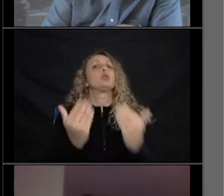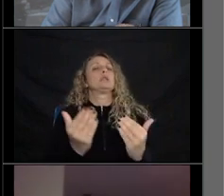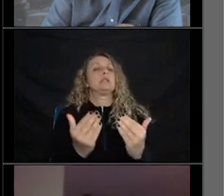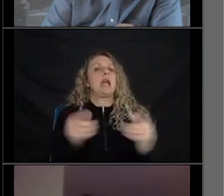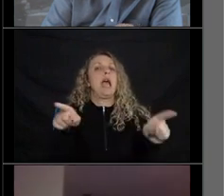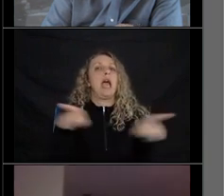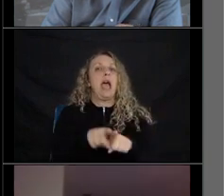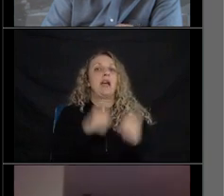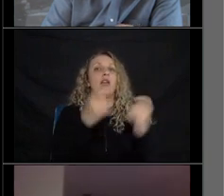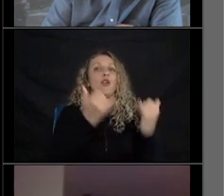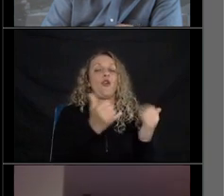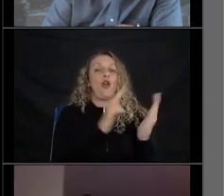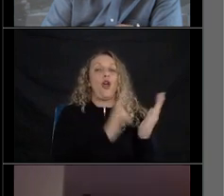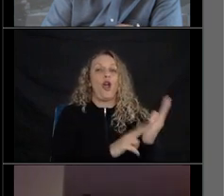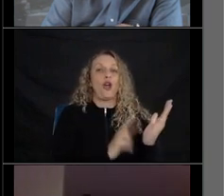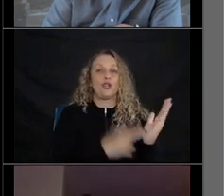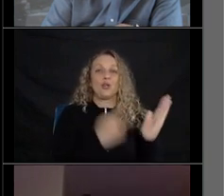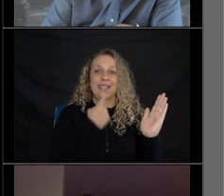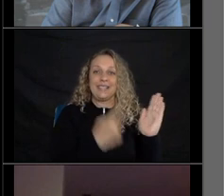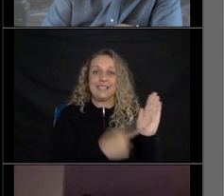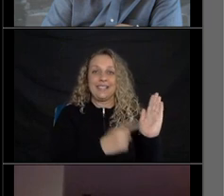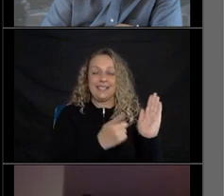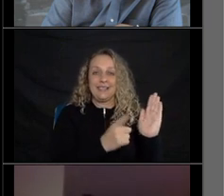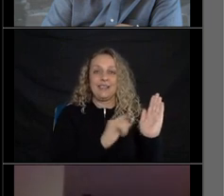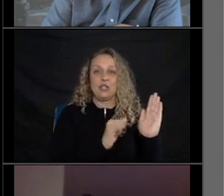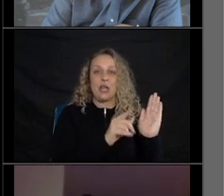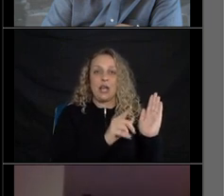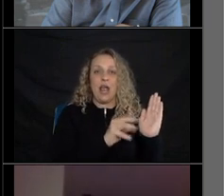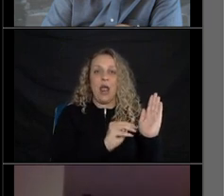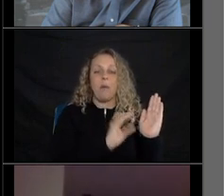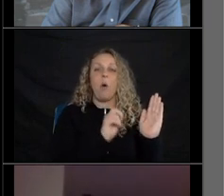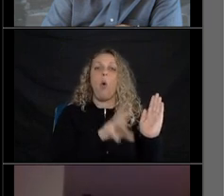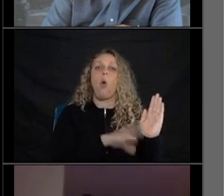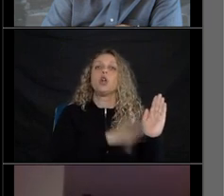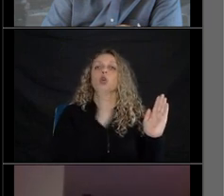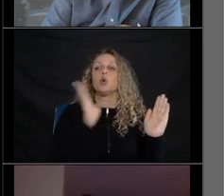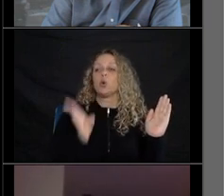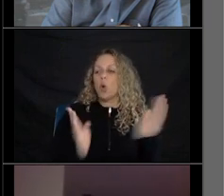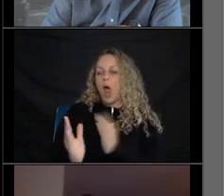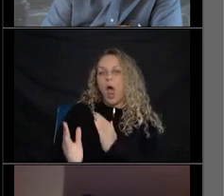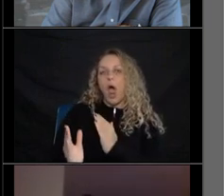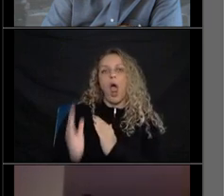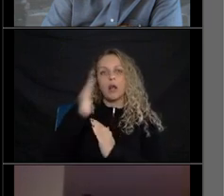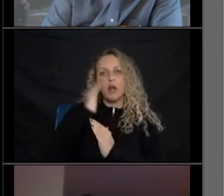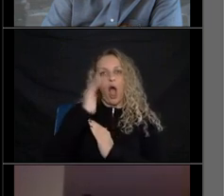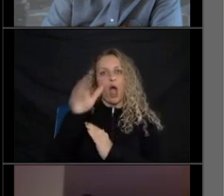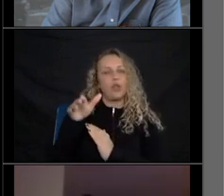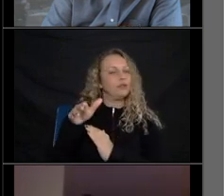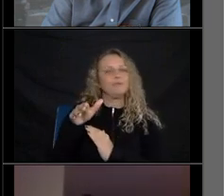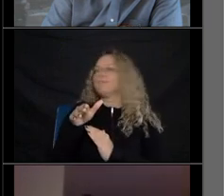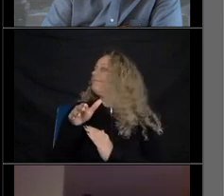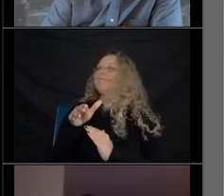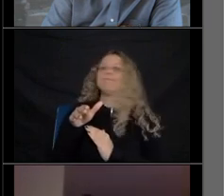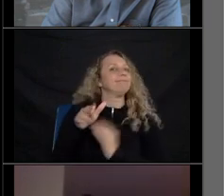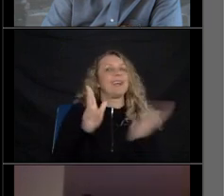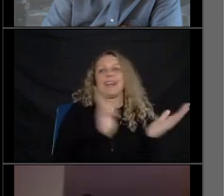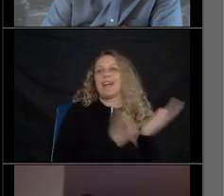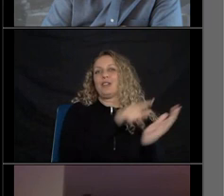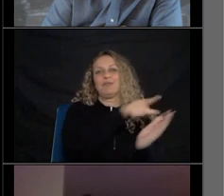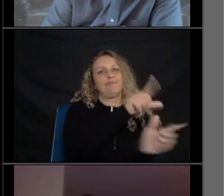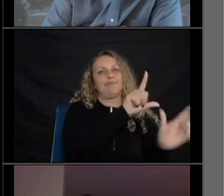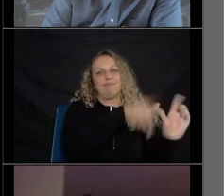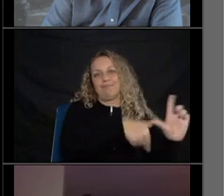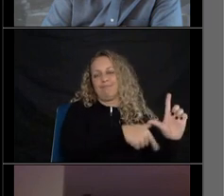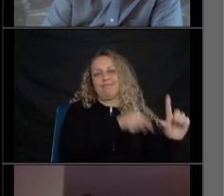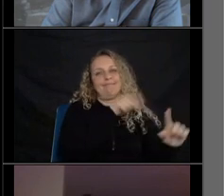as the current contract states by JKM or to acknowledge an inability to adhere to the contract